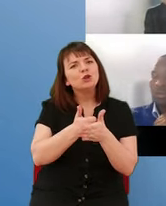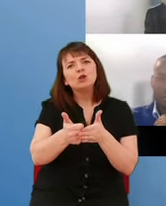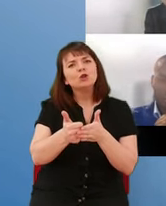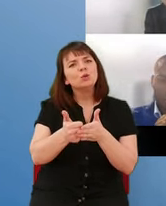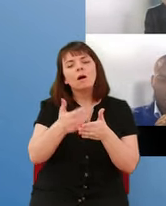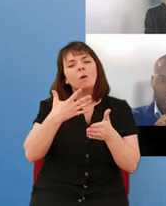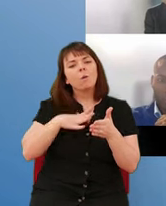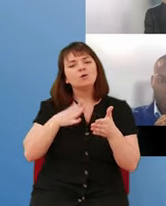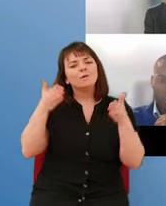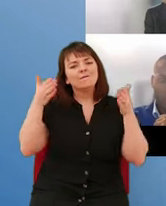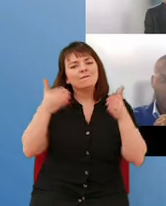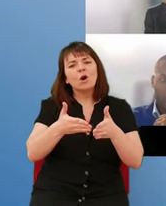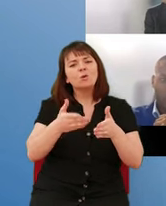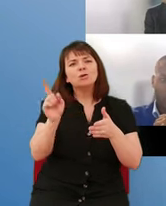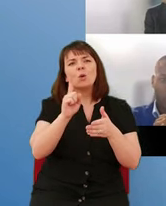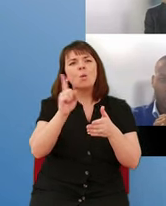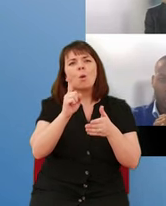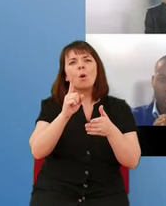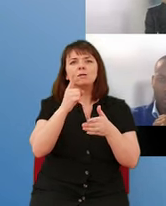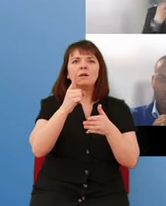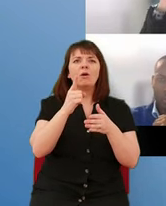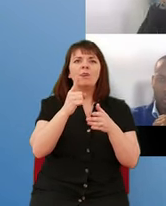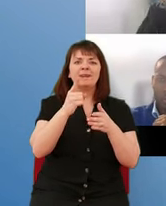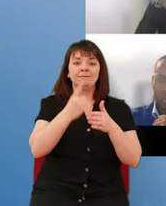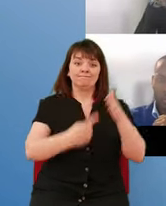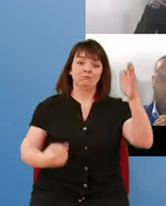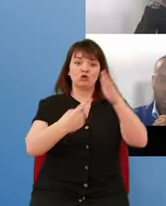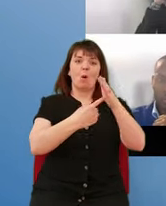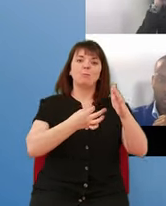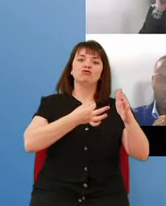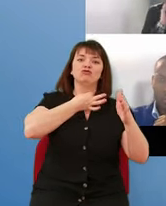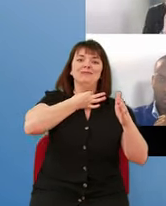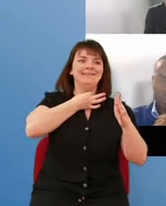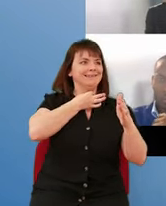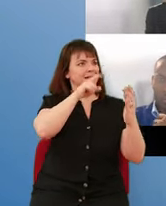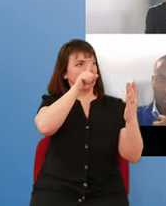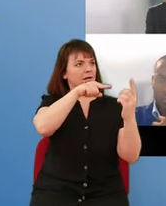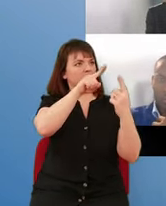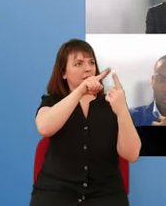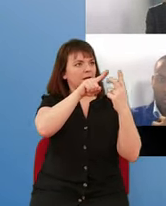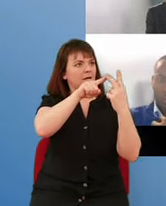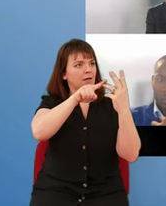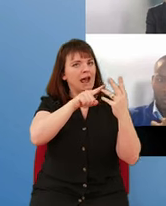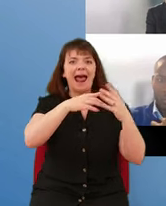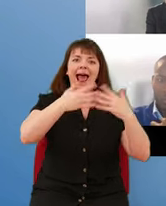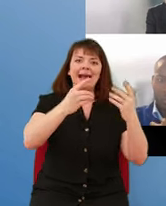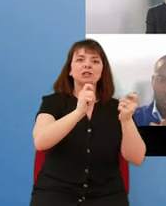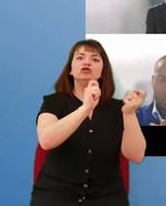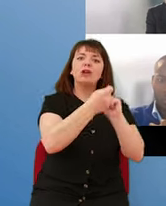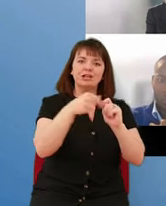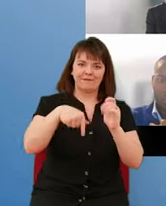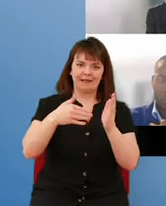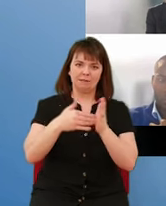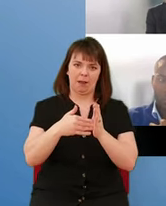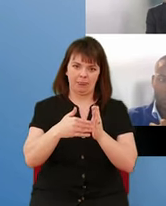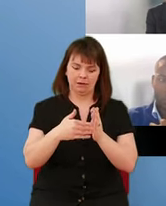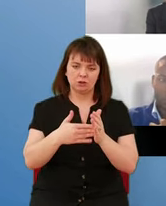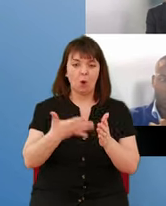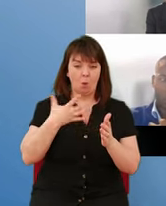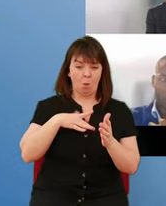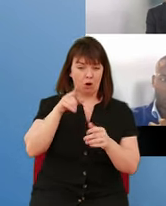any changes for this month. So if I can just draw your attention and not go into too much detail, so because we've